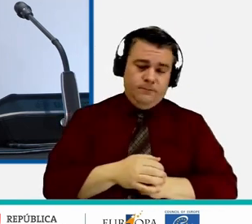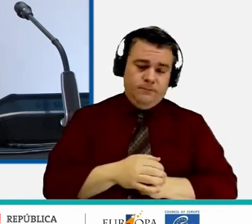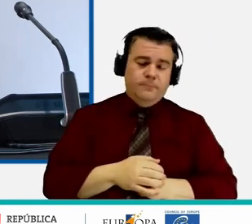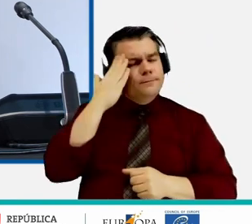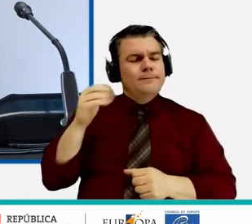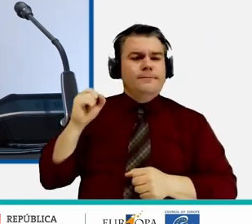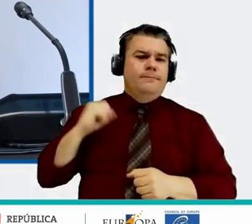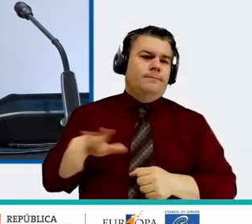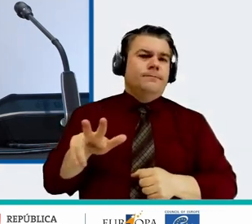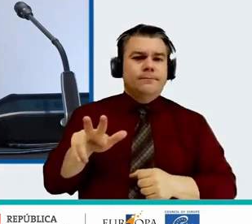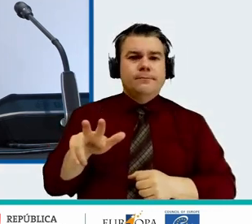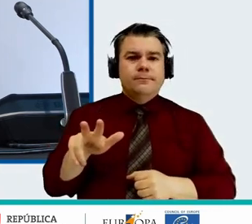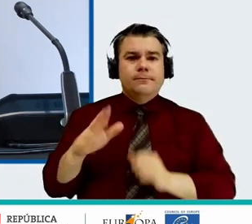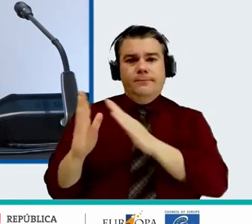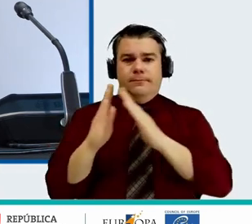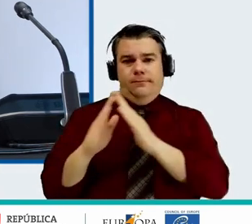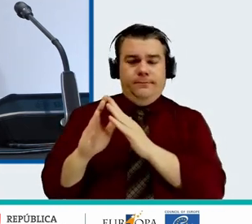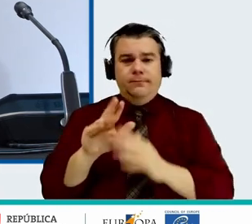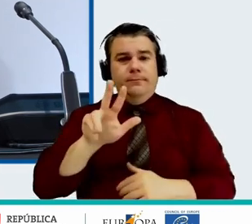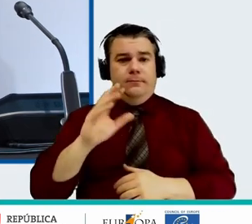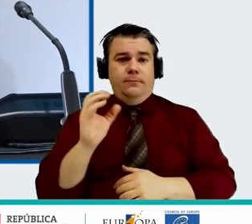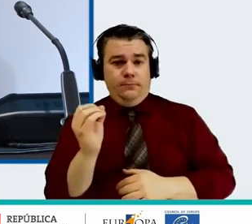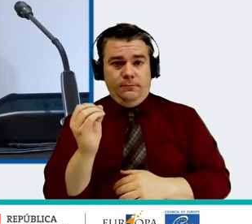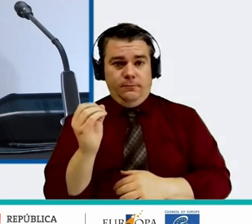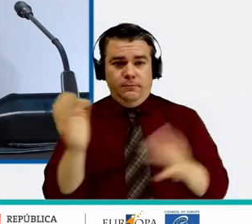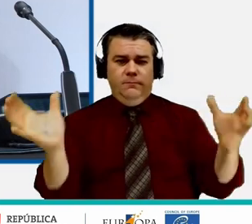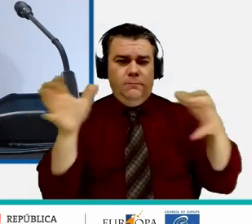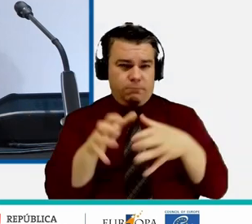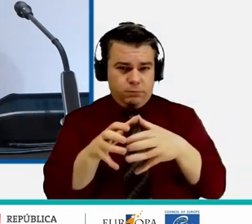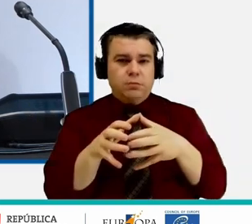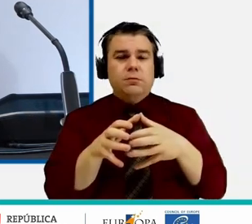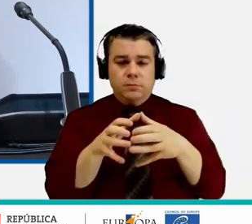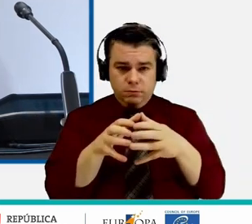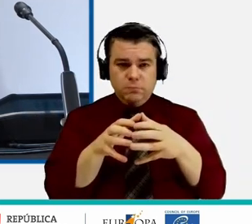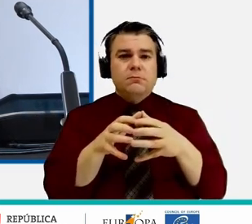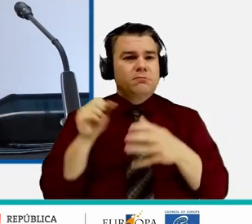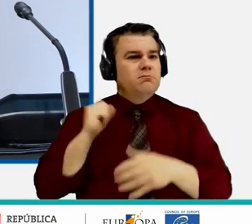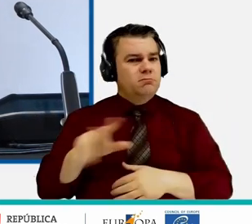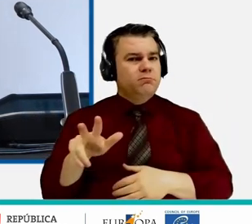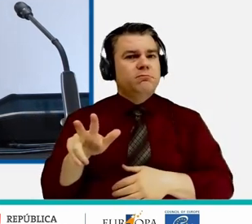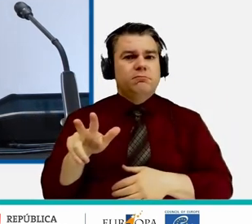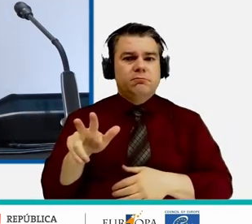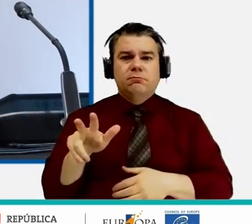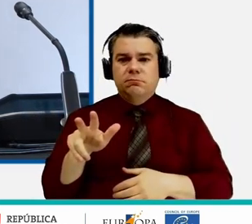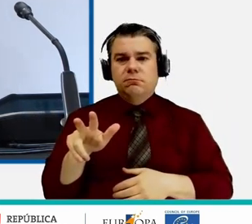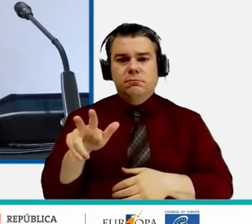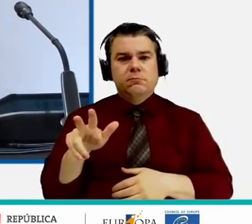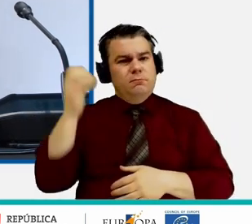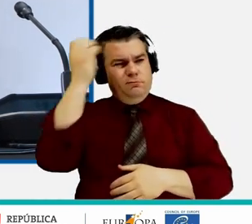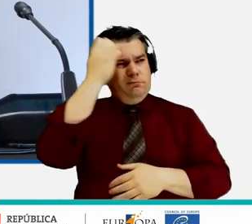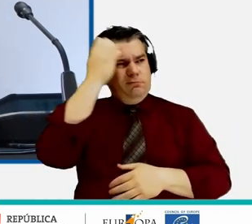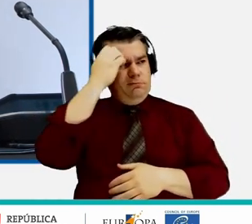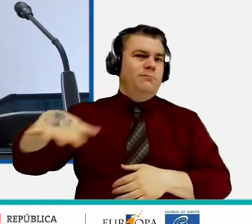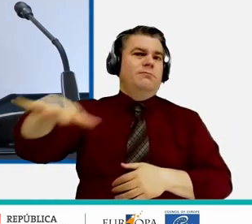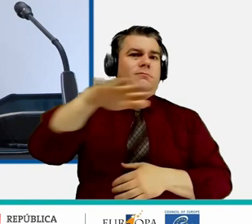30 cities on the campaign. I think Portugal is the in the Europe region is the country with